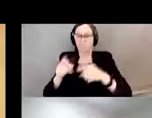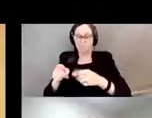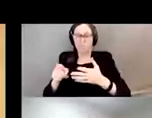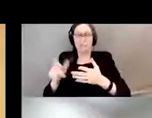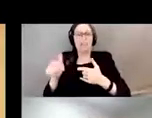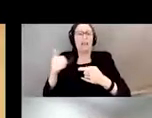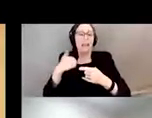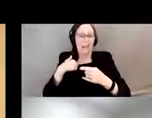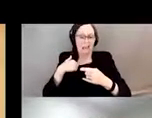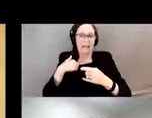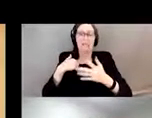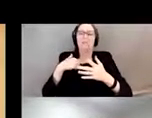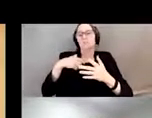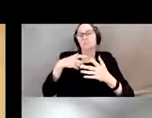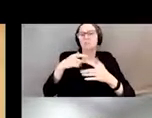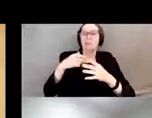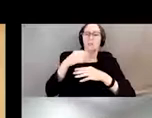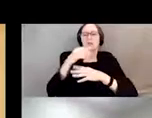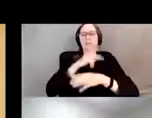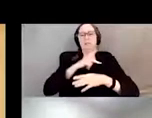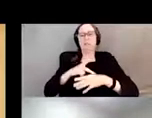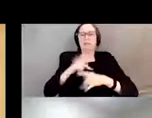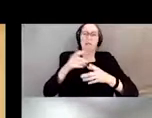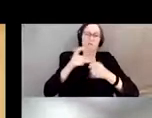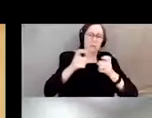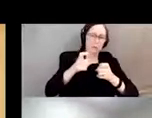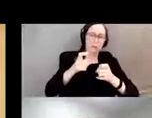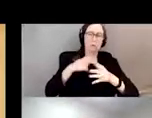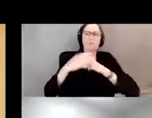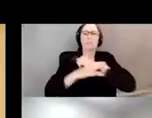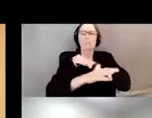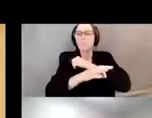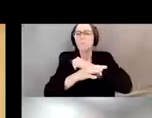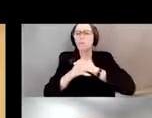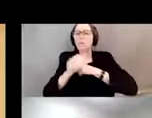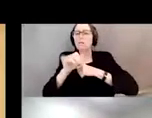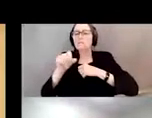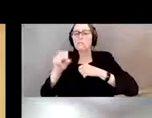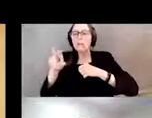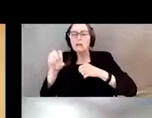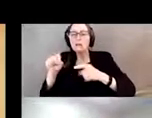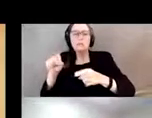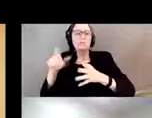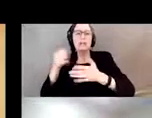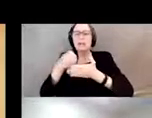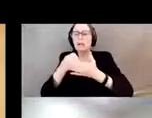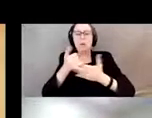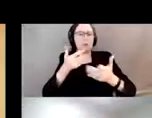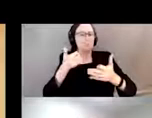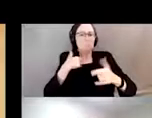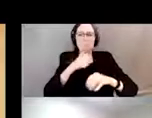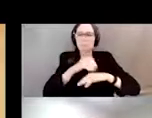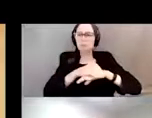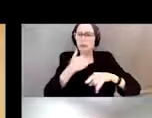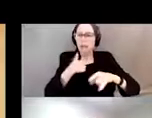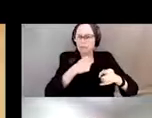proxy monarch. They have control of the foreign affairs and economy of Afghanistan. And so for a while, the area